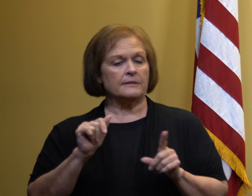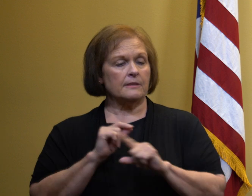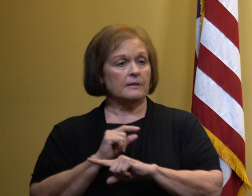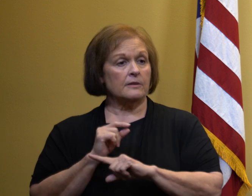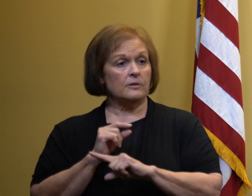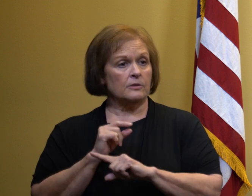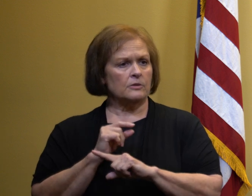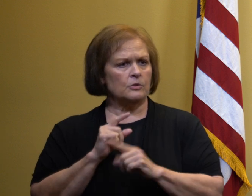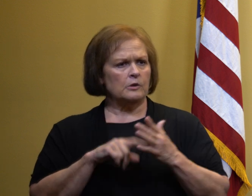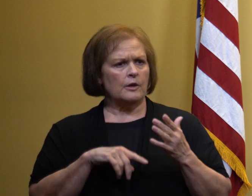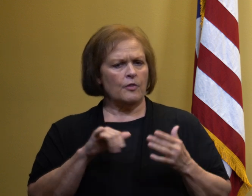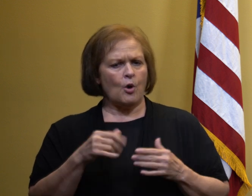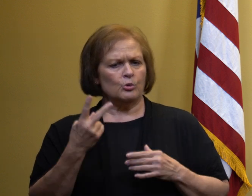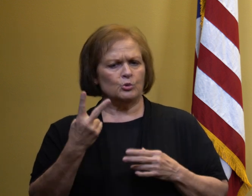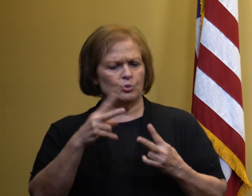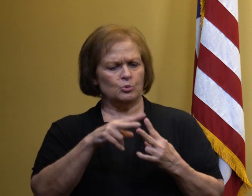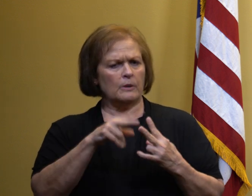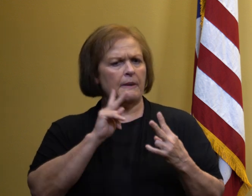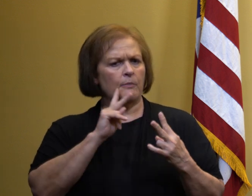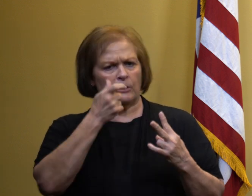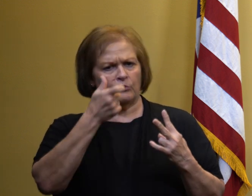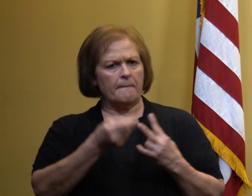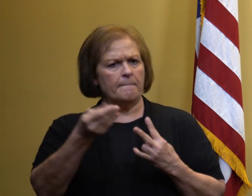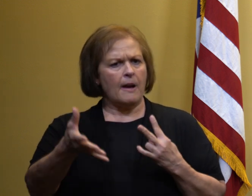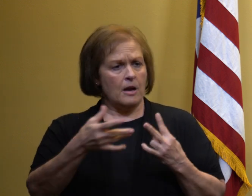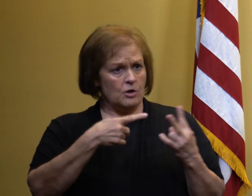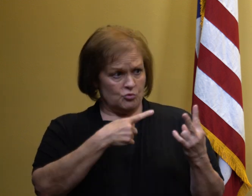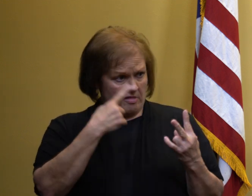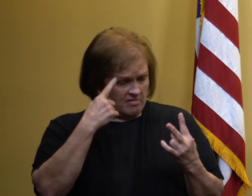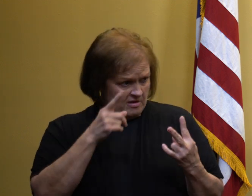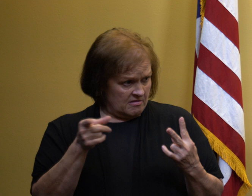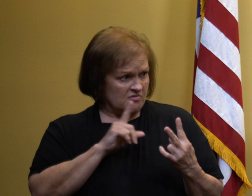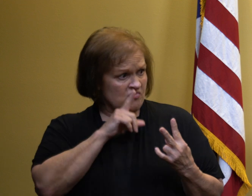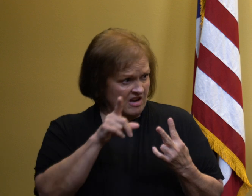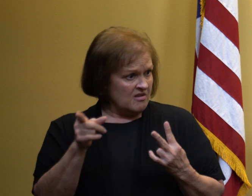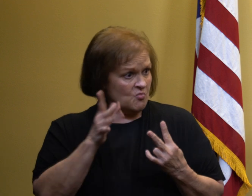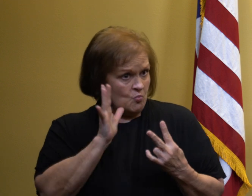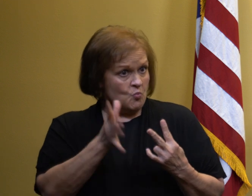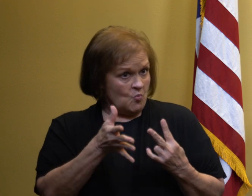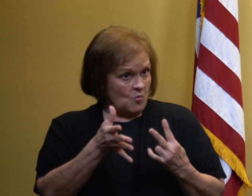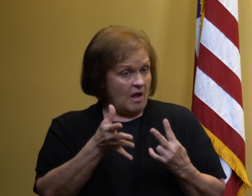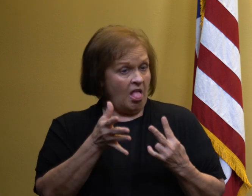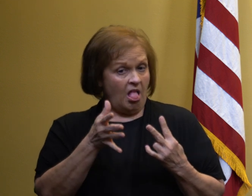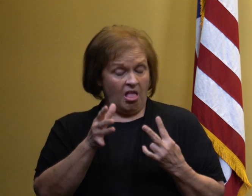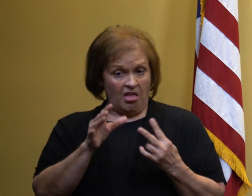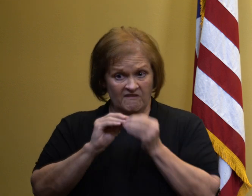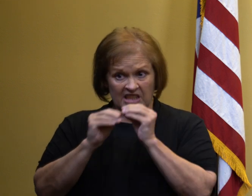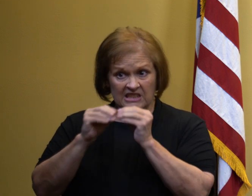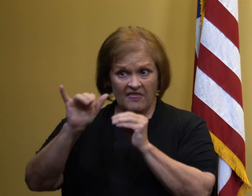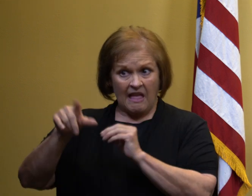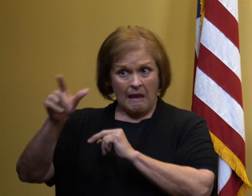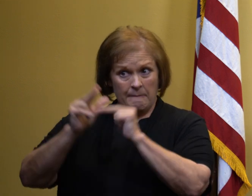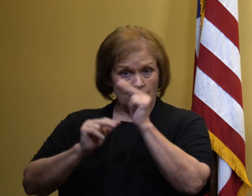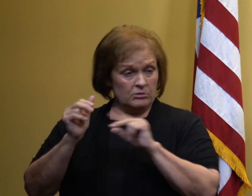what you know about these two proposals, do you think they're actually realistic and that they could actually redevelop this tower?